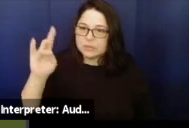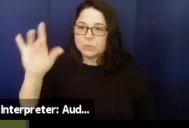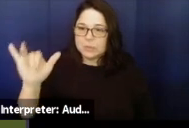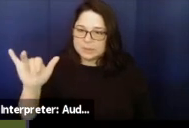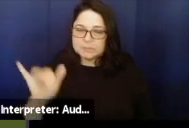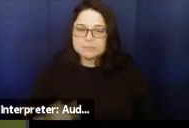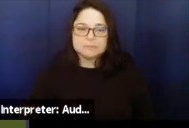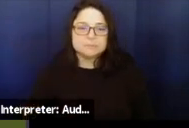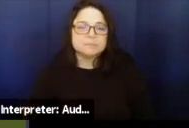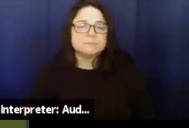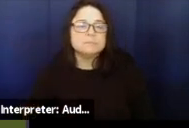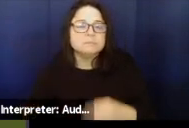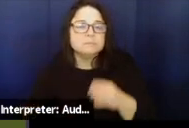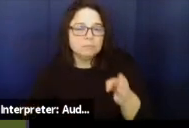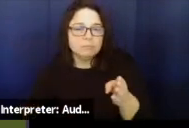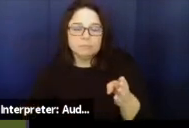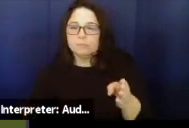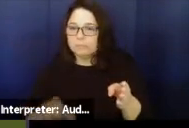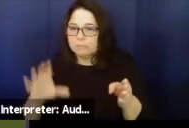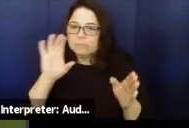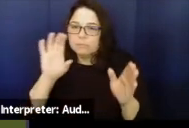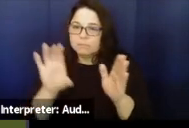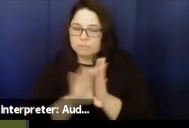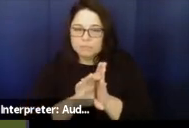In this Dutch cartoon,